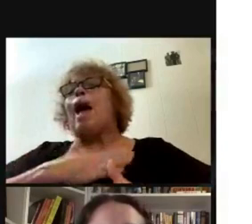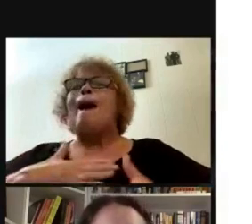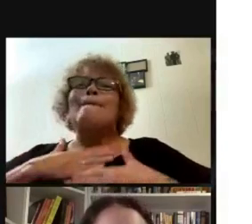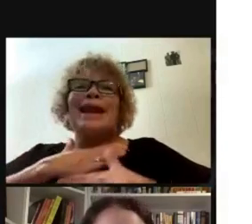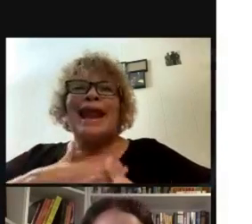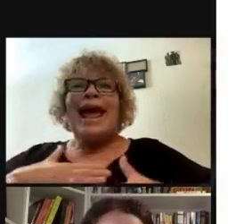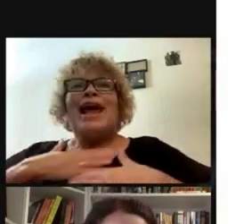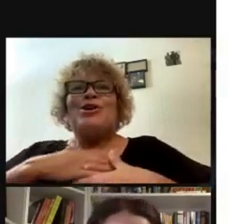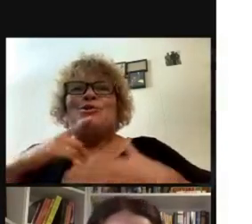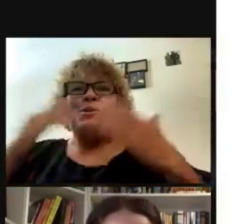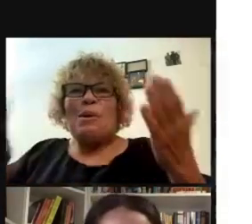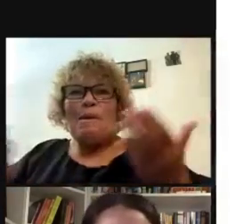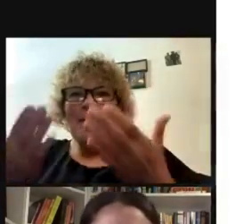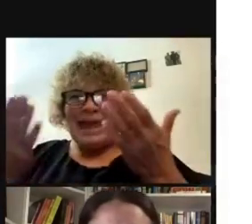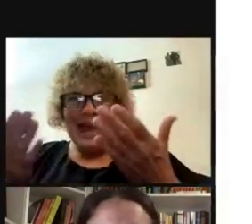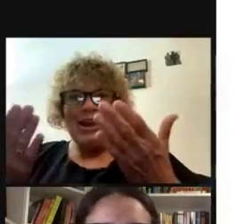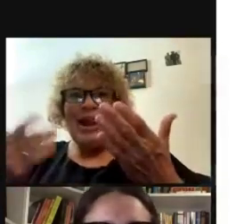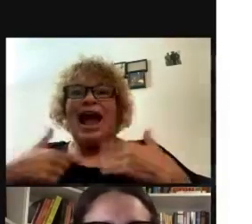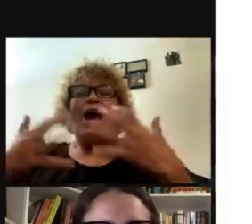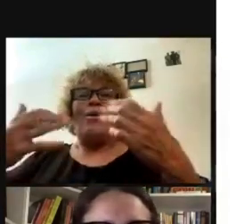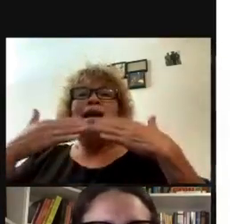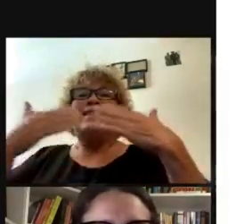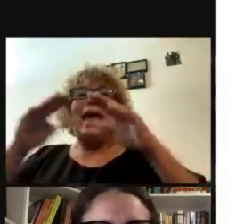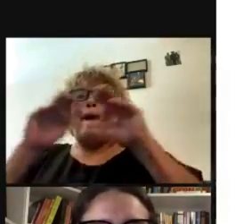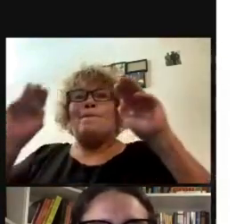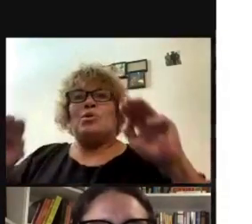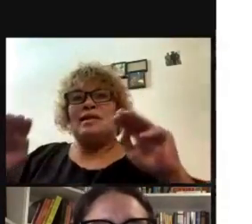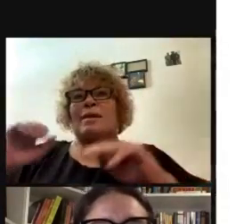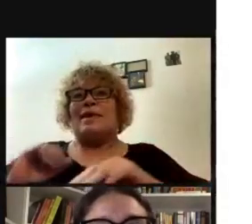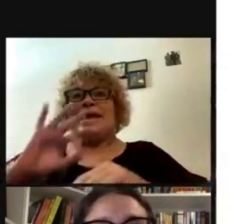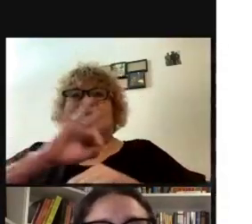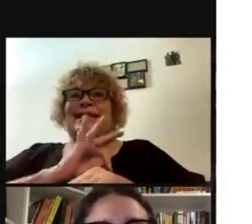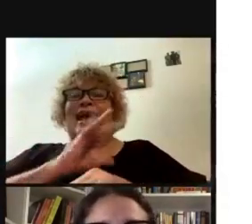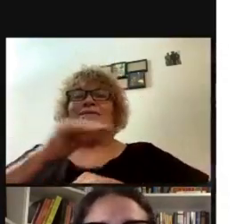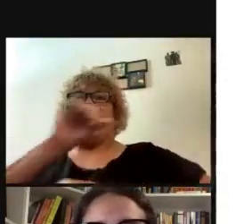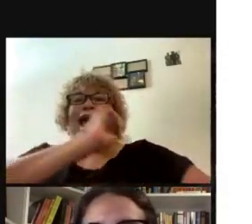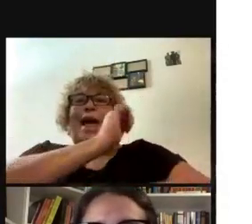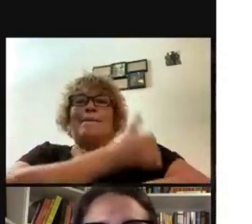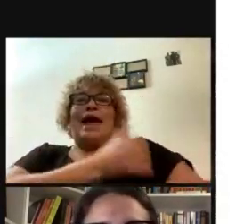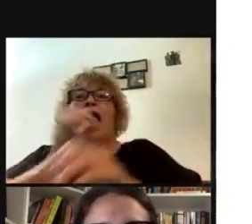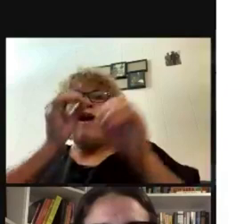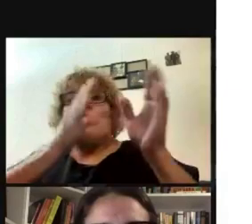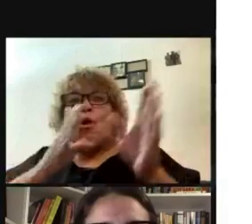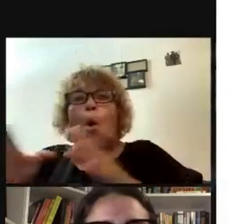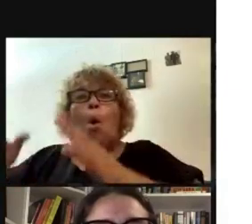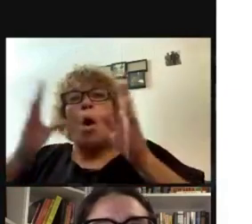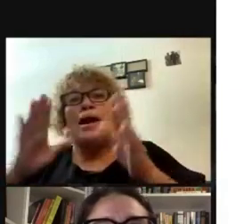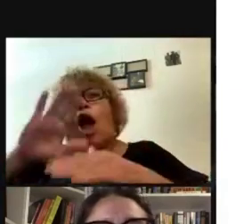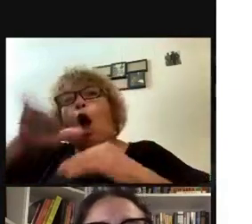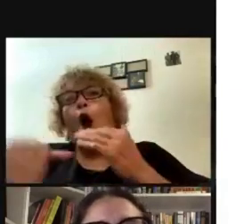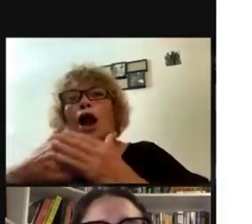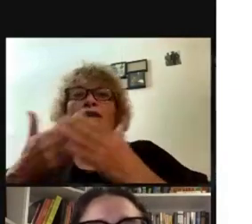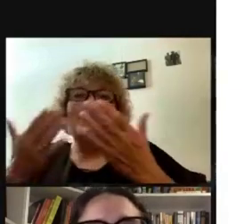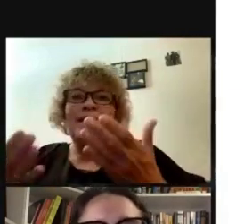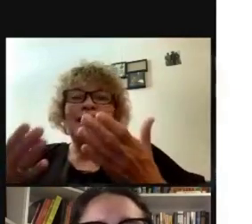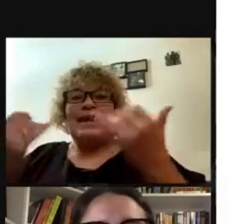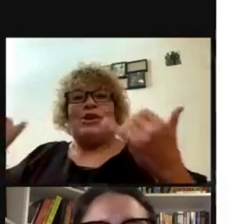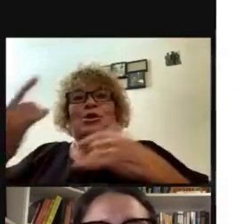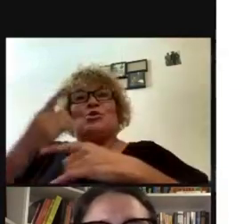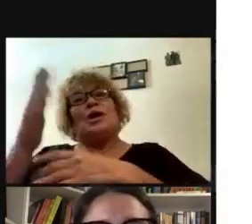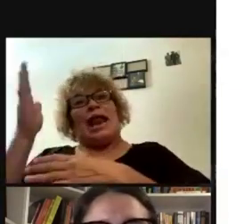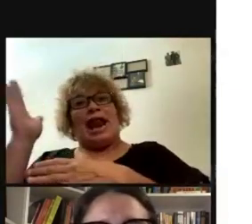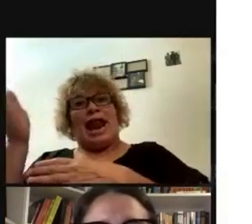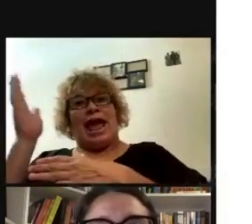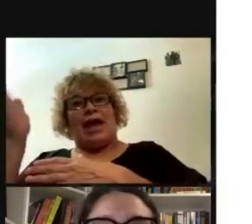here. And I, again, want to thank the museum staff and administration for organizing all of this. So today's lecture